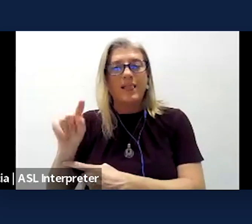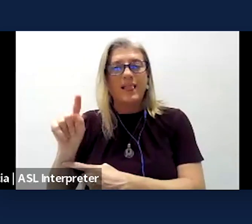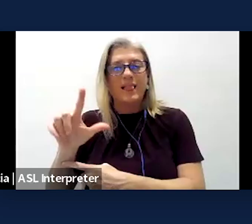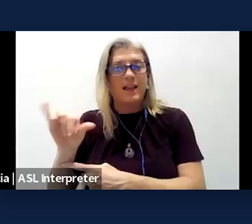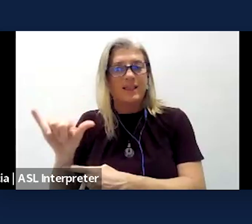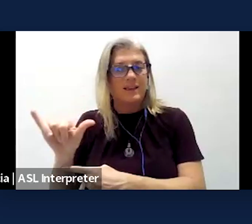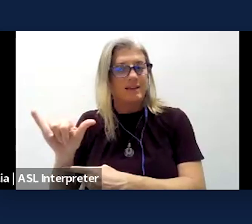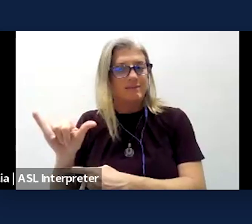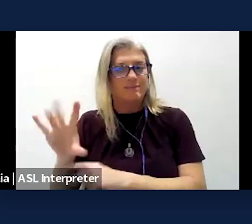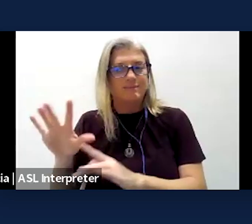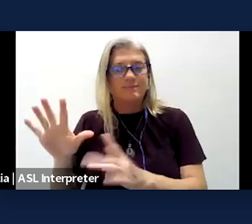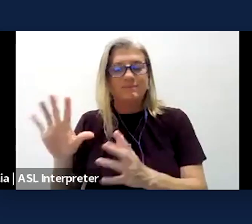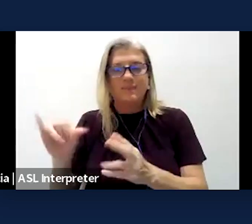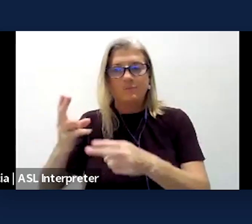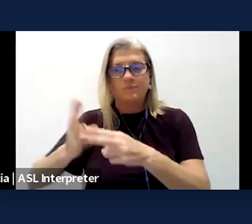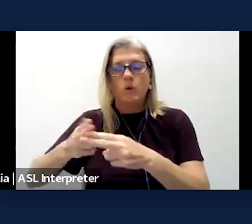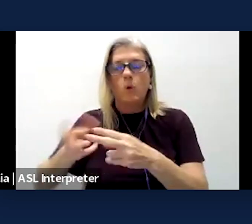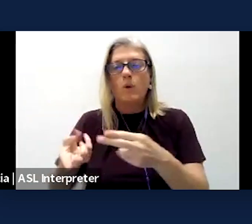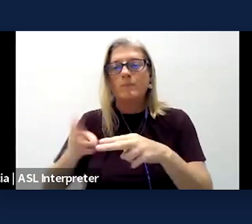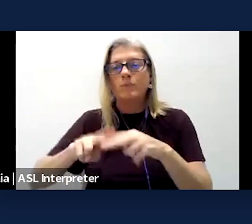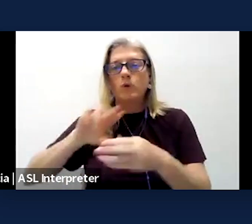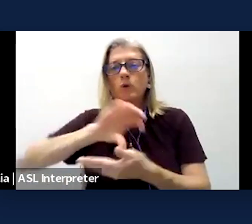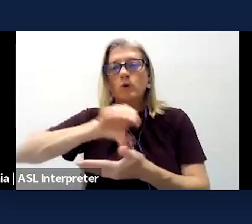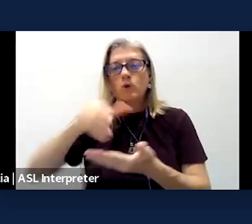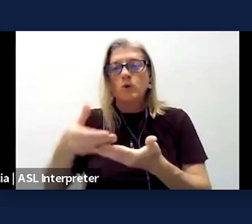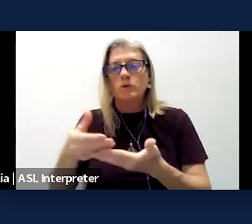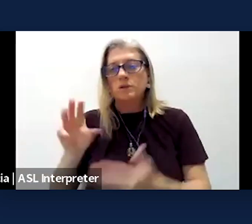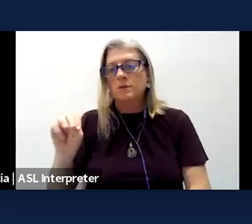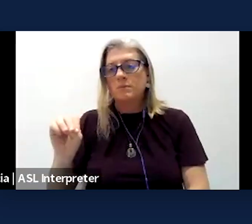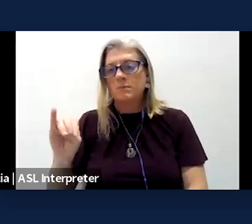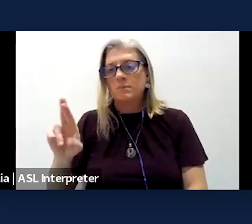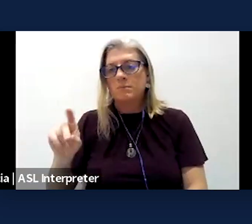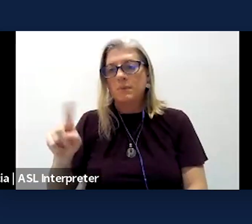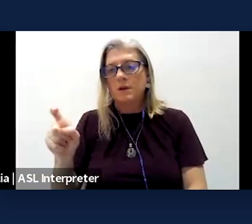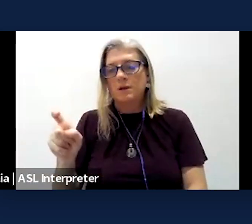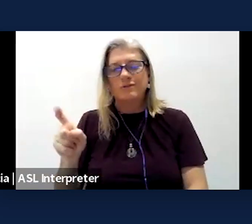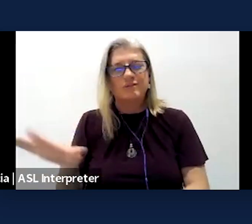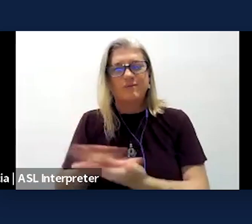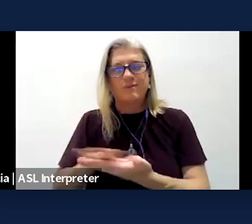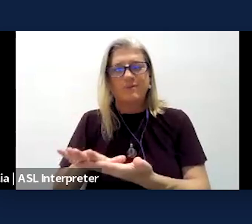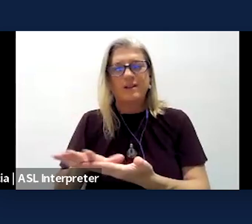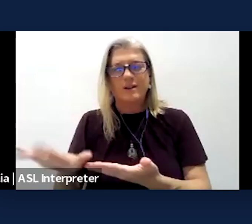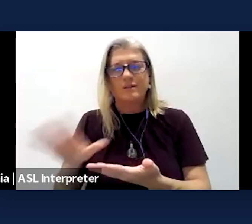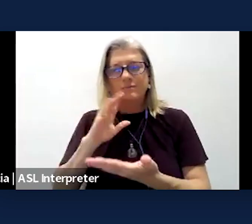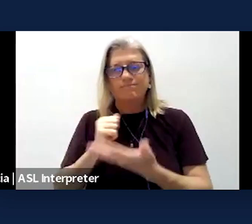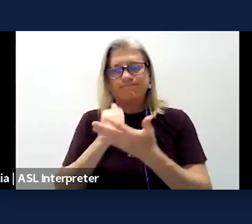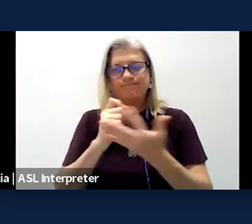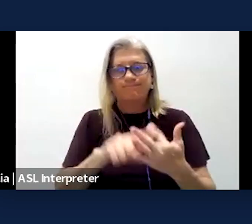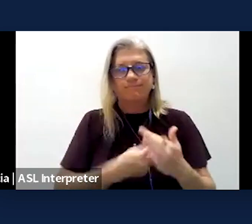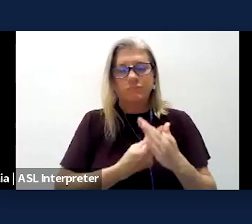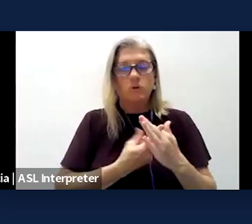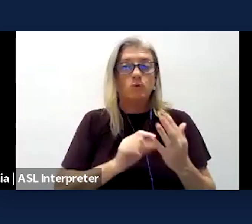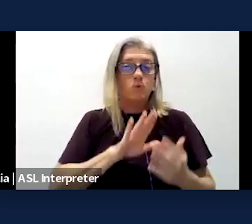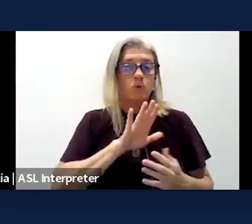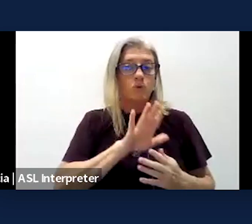Or, increase doses of Miralax just to flush out. Because again, whatever you're trying to do with